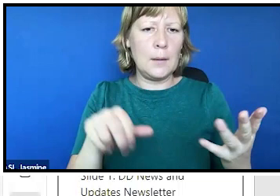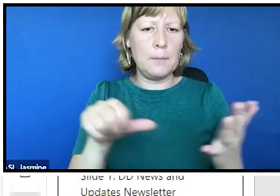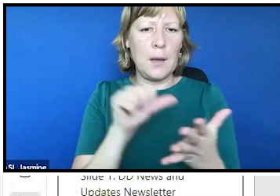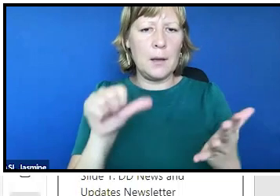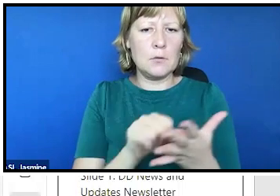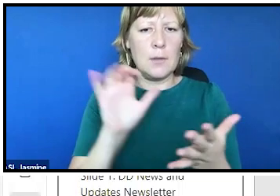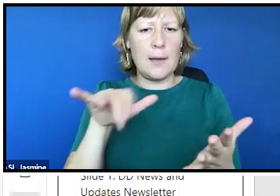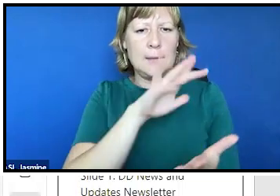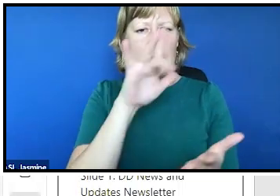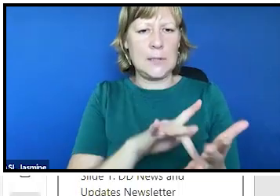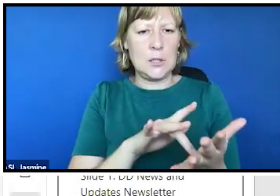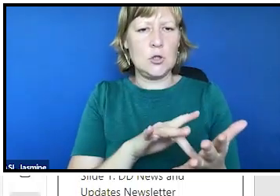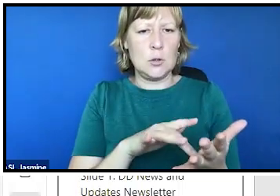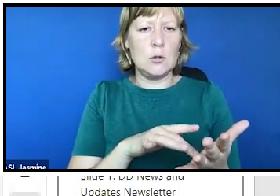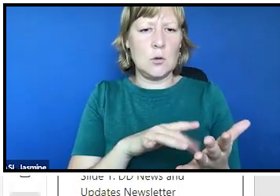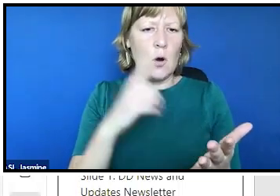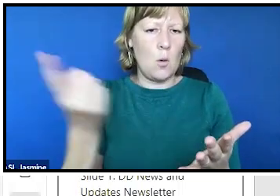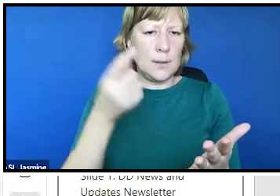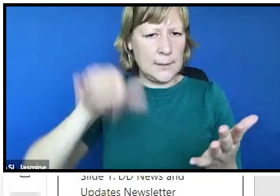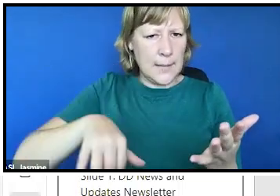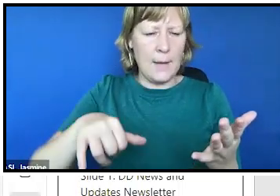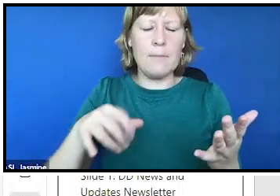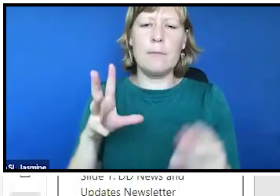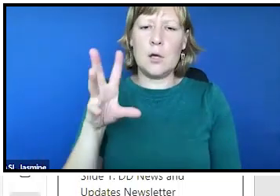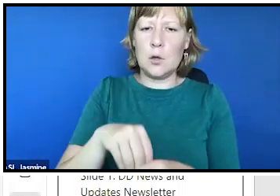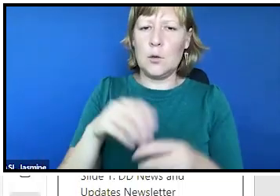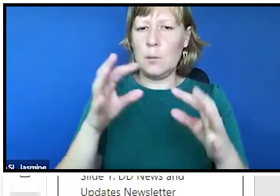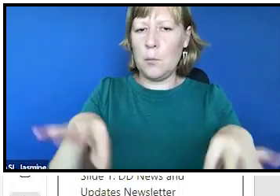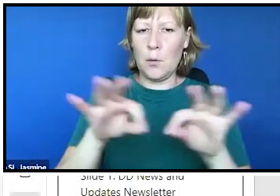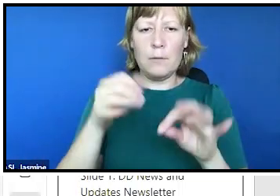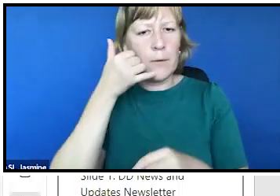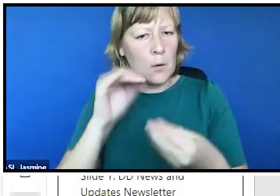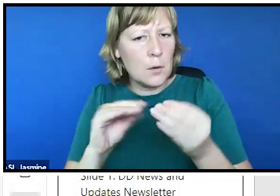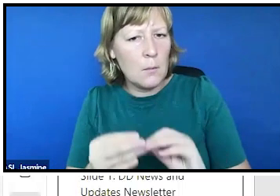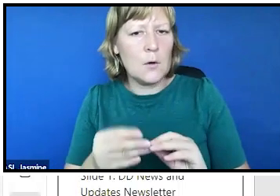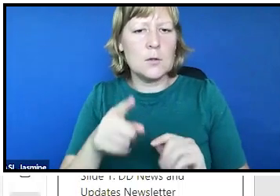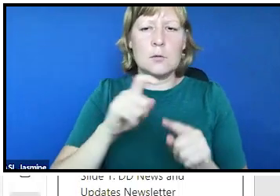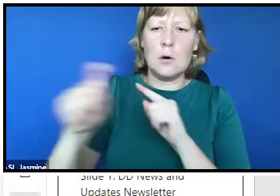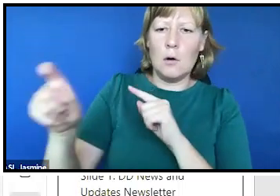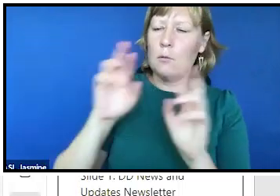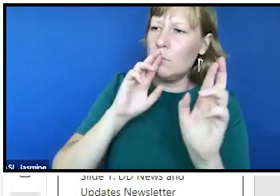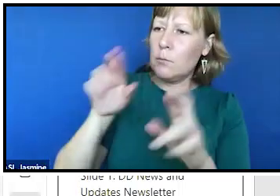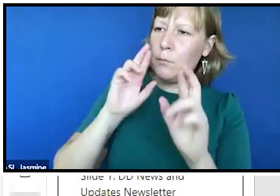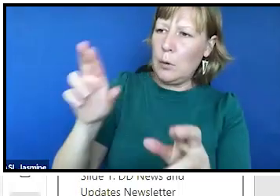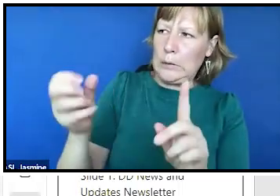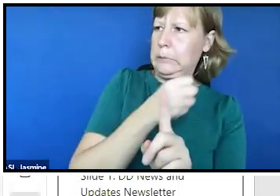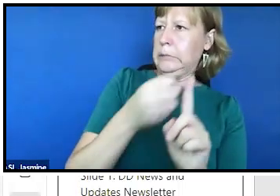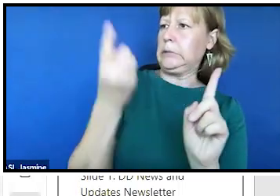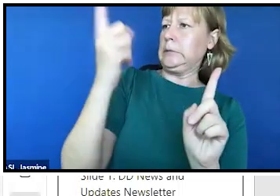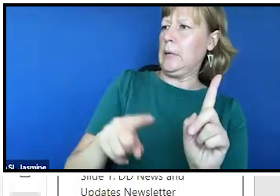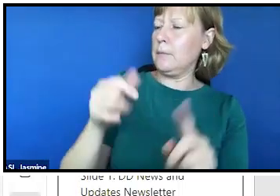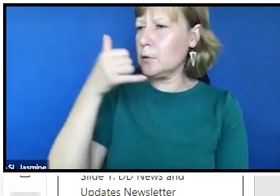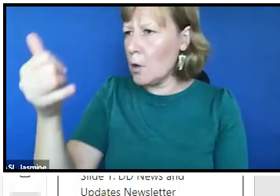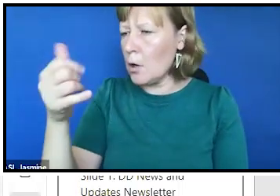will always be the same. I have important numbers that you can use to feel safe, to report abuse, other very important contacts to